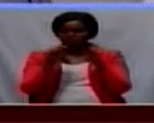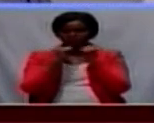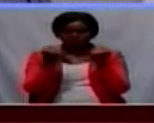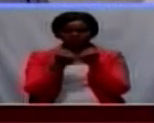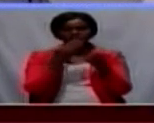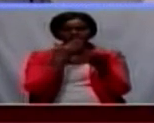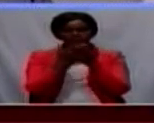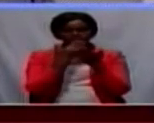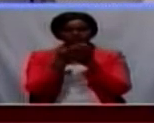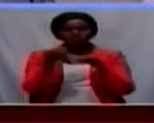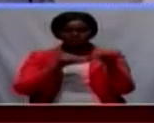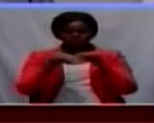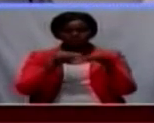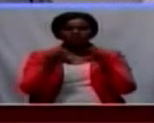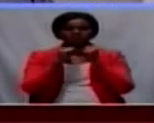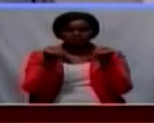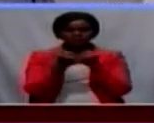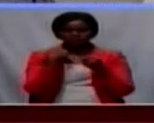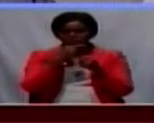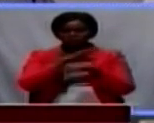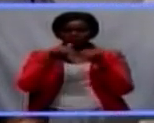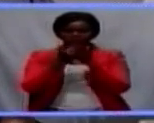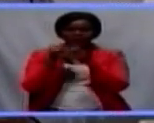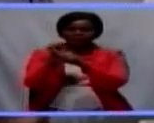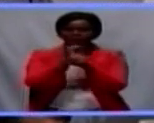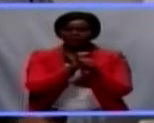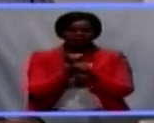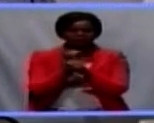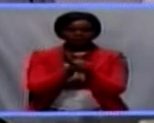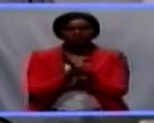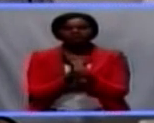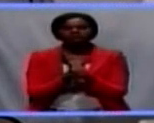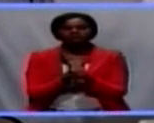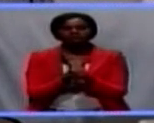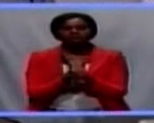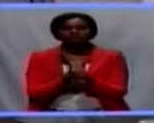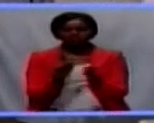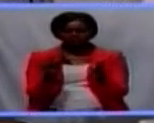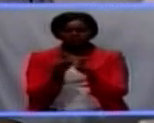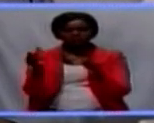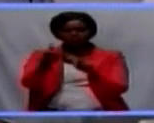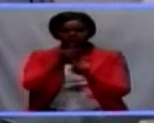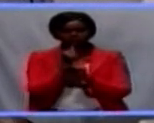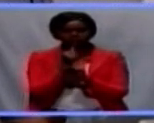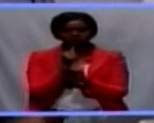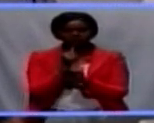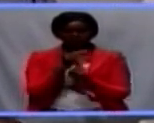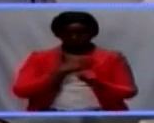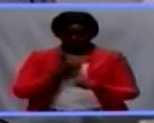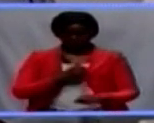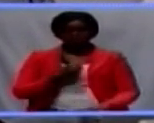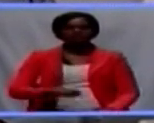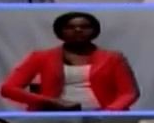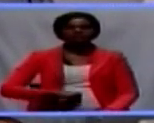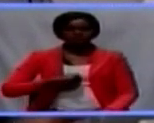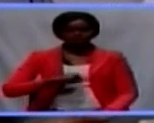management team and staff that are behind all these initiatives and achievements. I'm proud to say